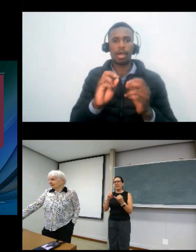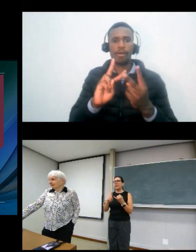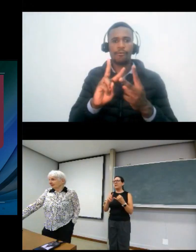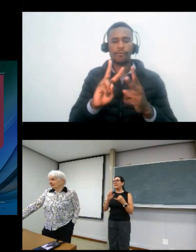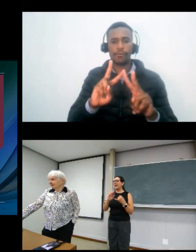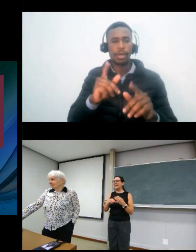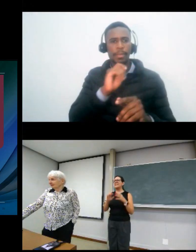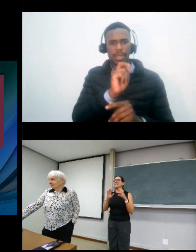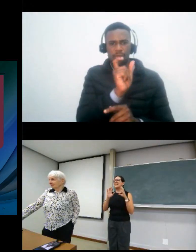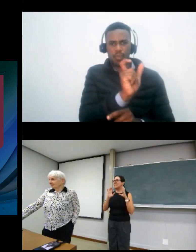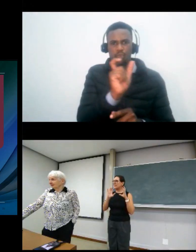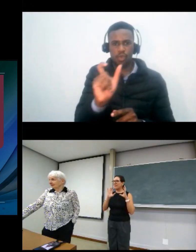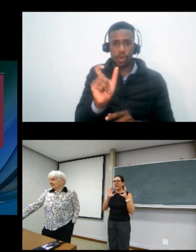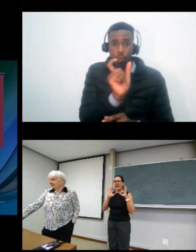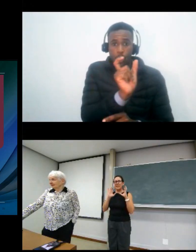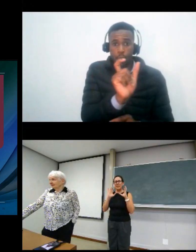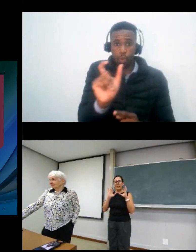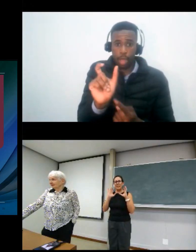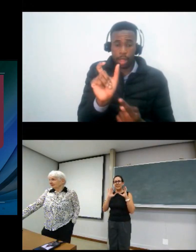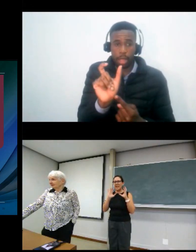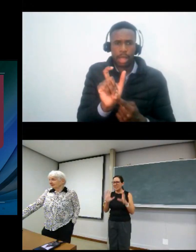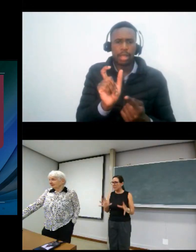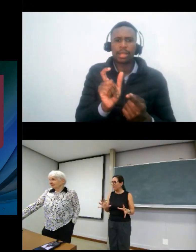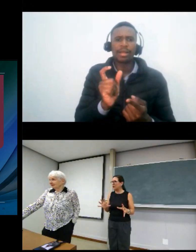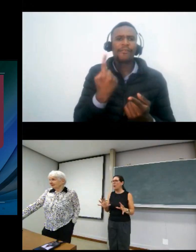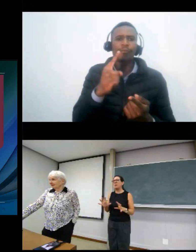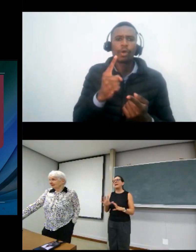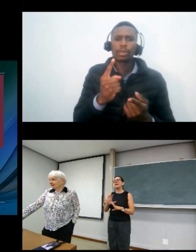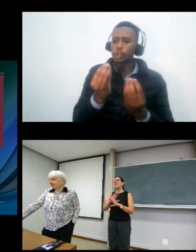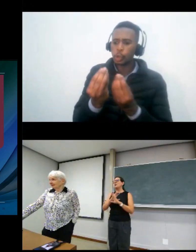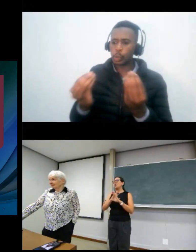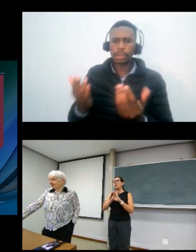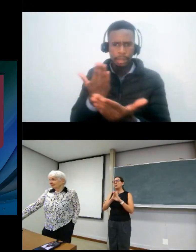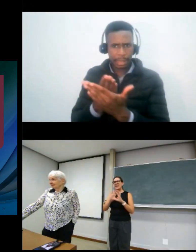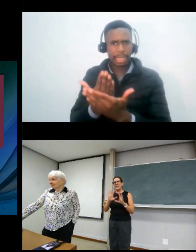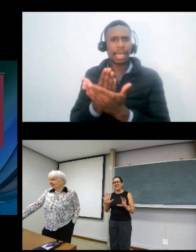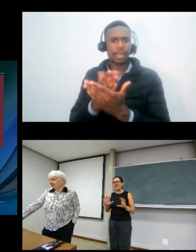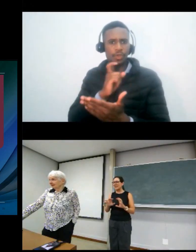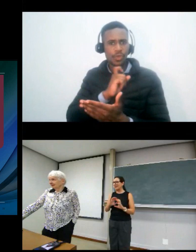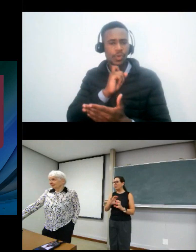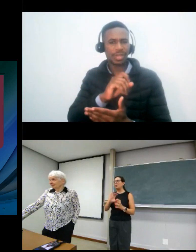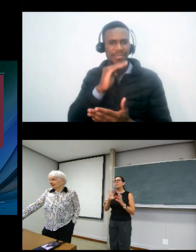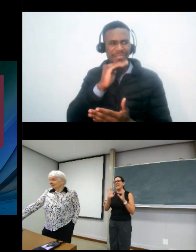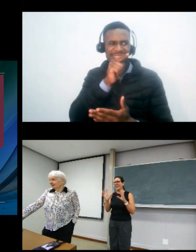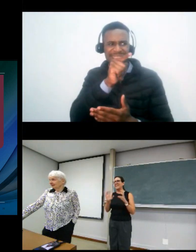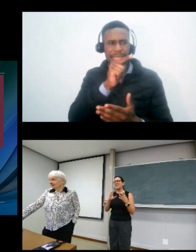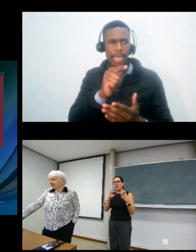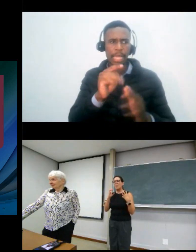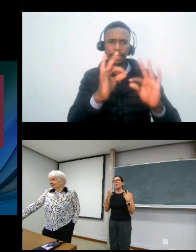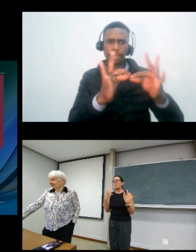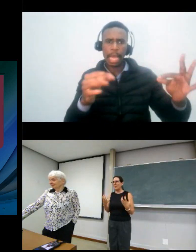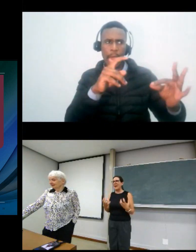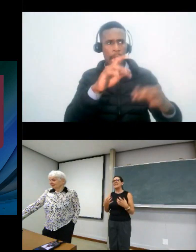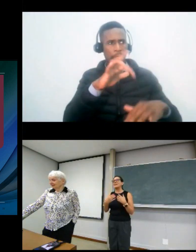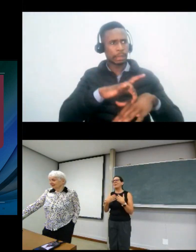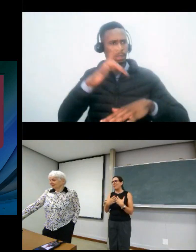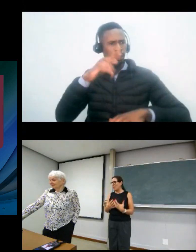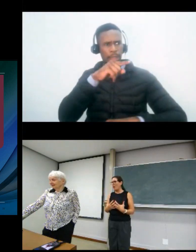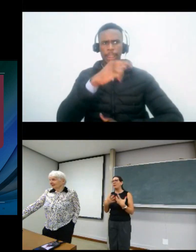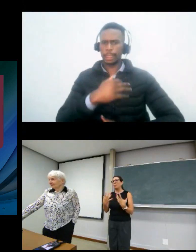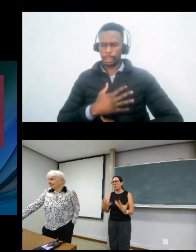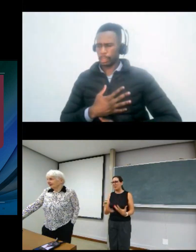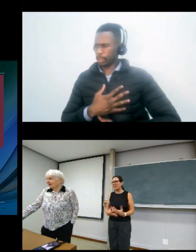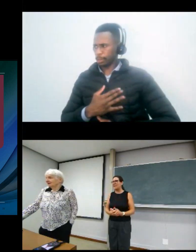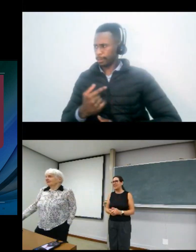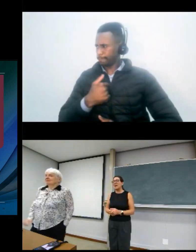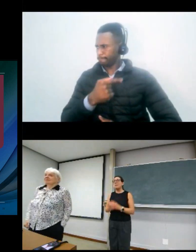it's nothing that has a sensitive topic, no sentences that would be, problematic from